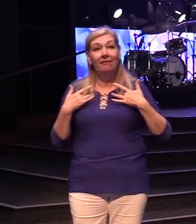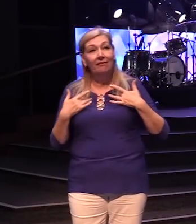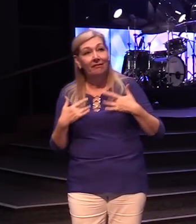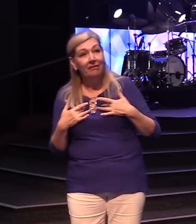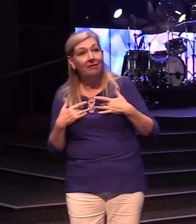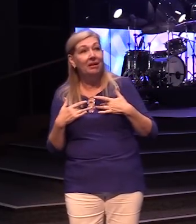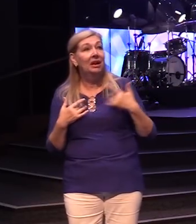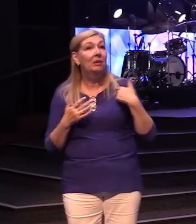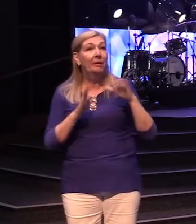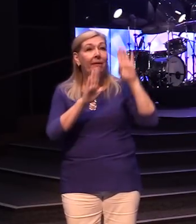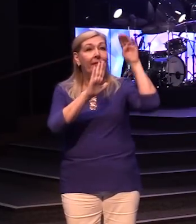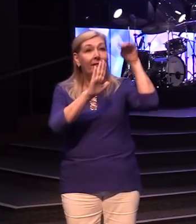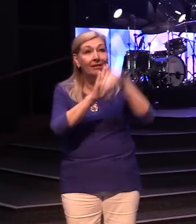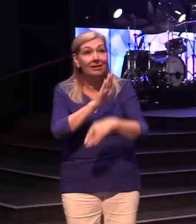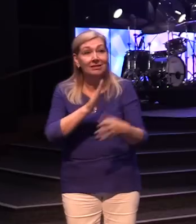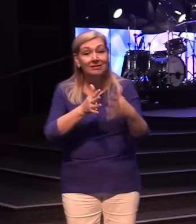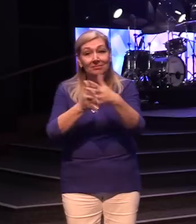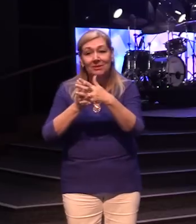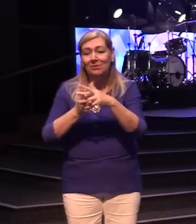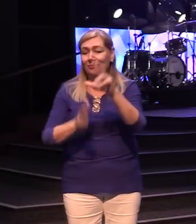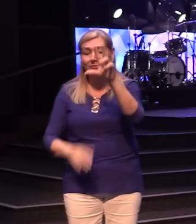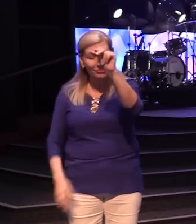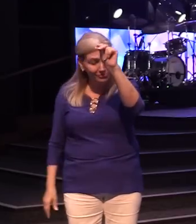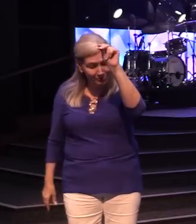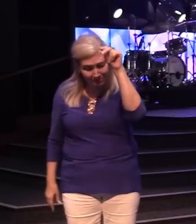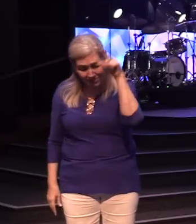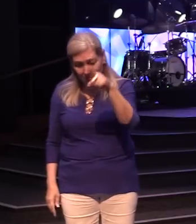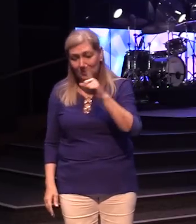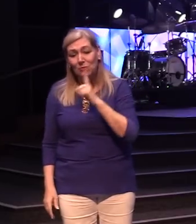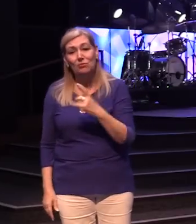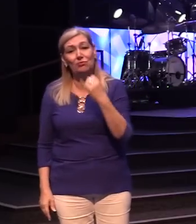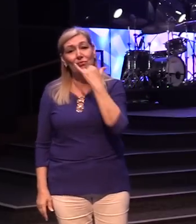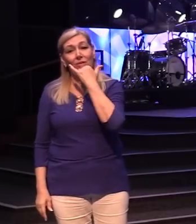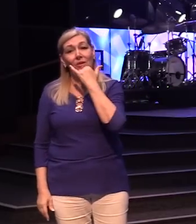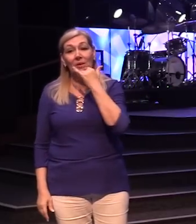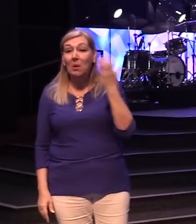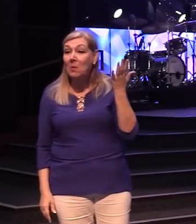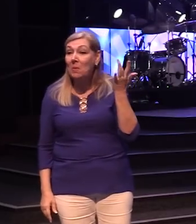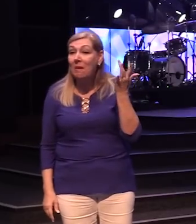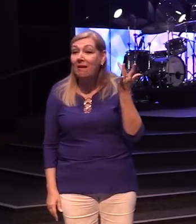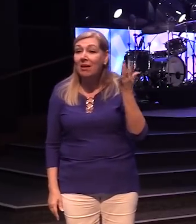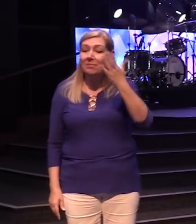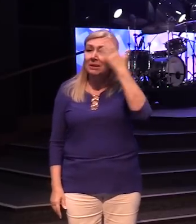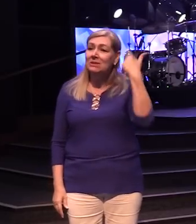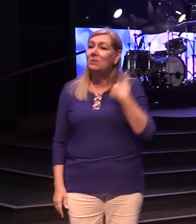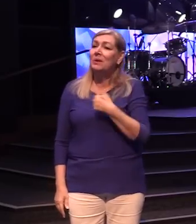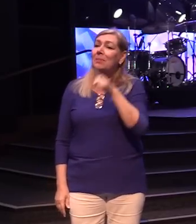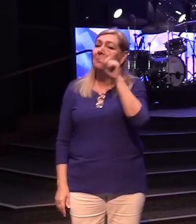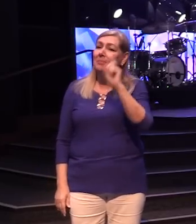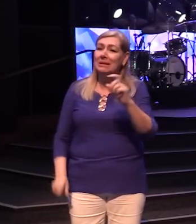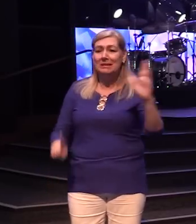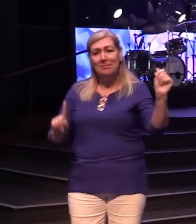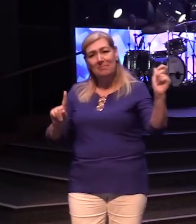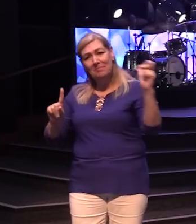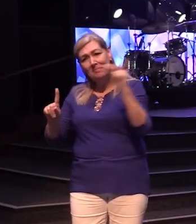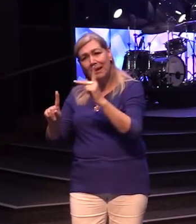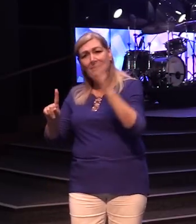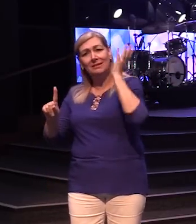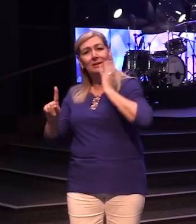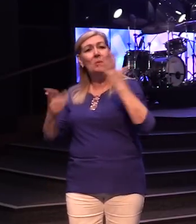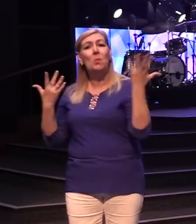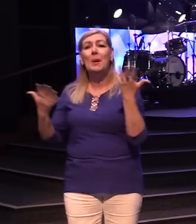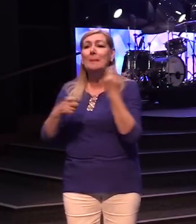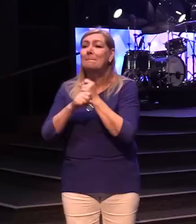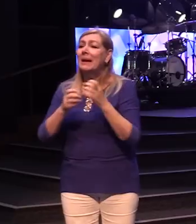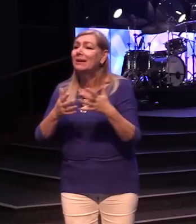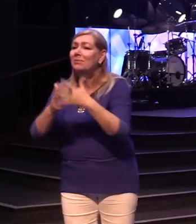of America, you're wrong. What I'm saying is that we must return to that which makes America